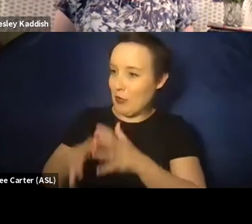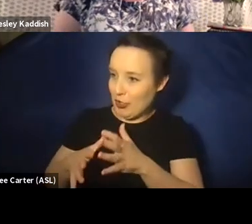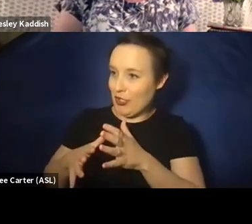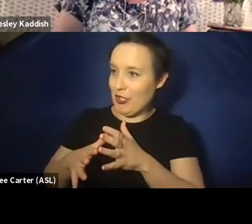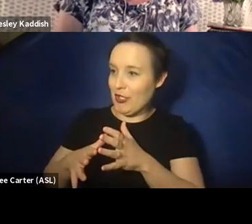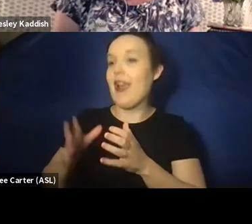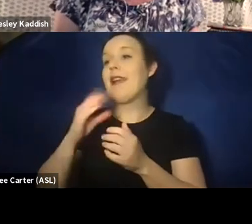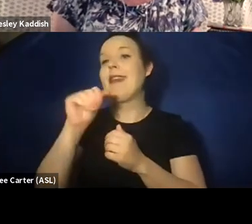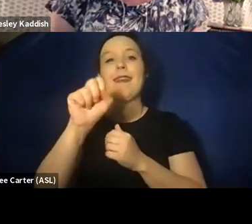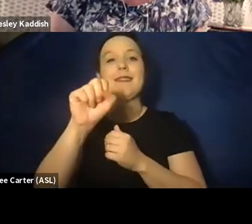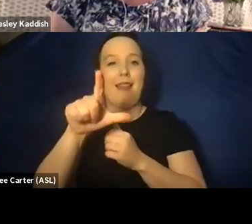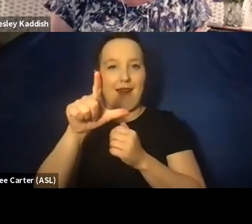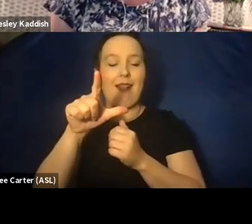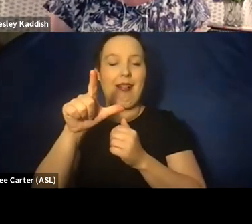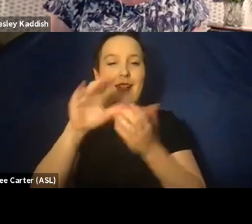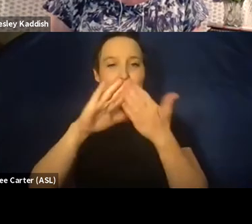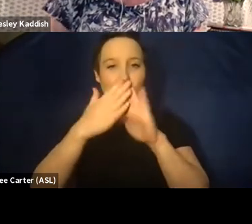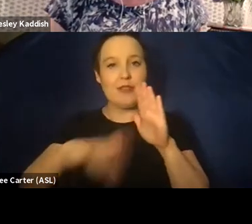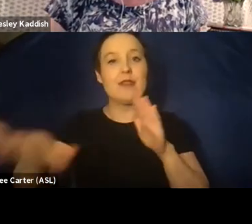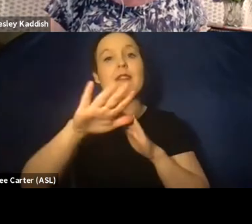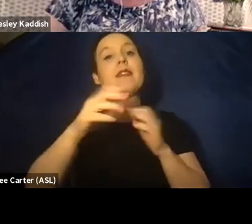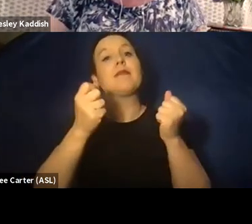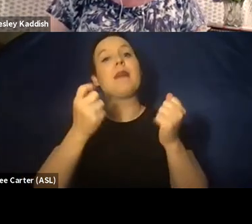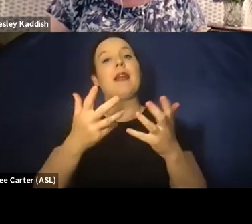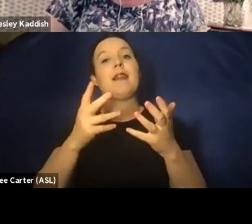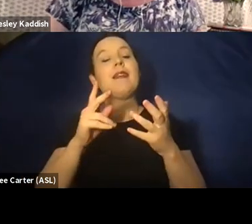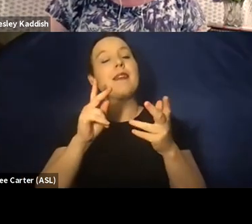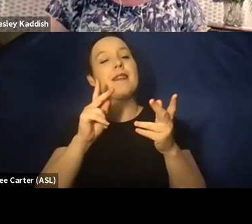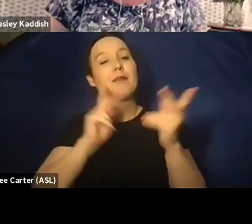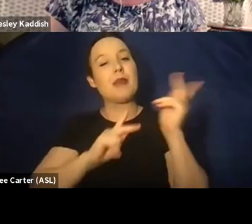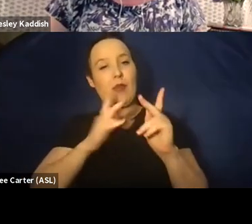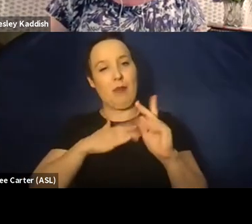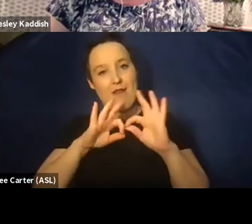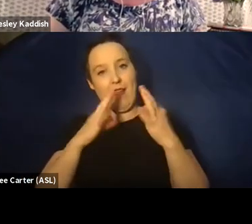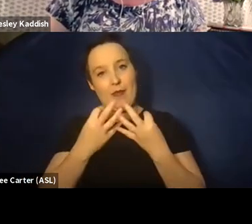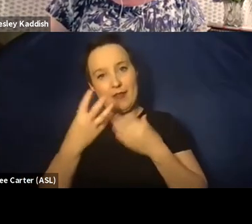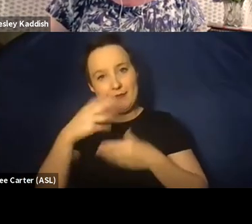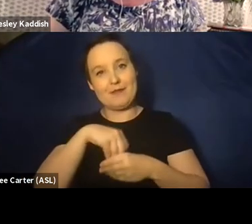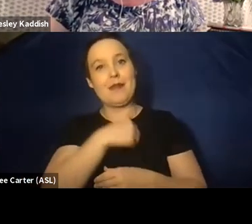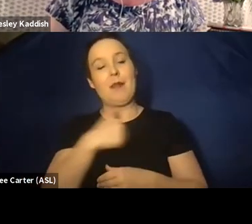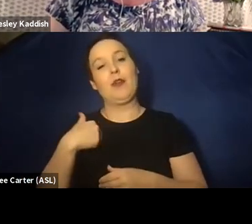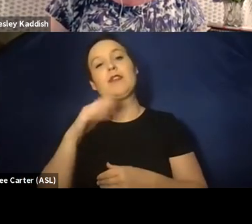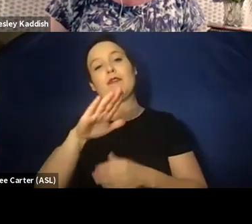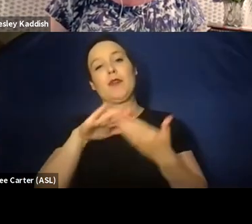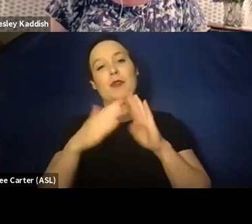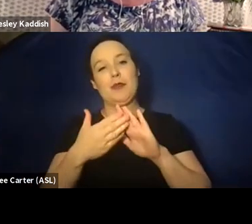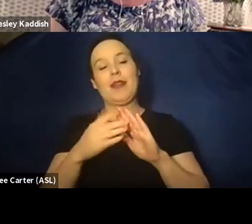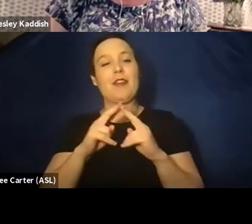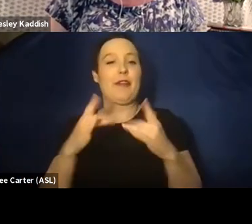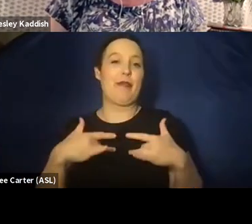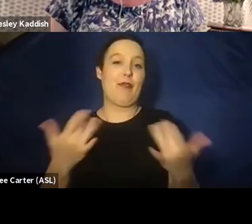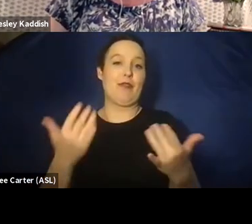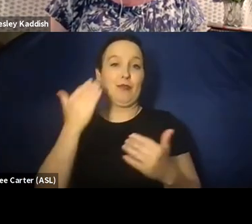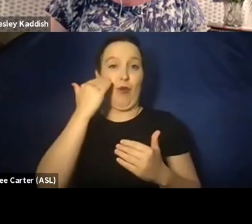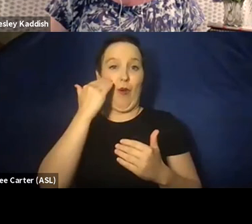community. I have a number of people in my family who are a member of your community, and I couldn't be more thrilled to know that they're